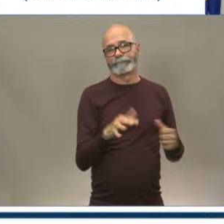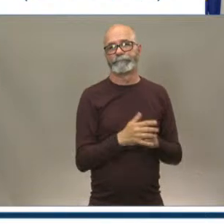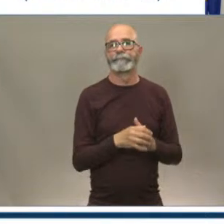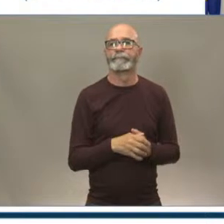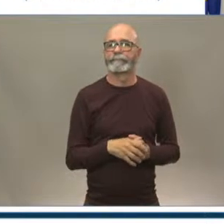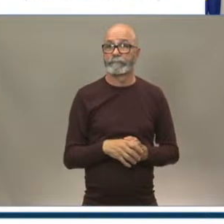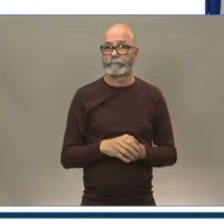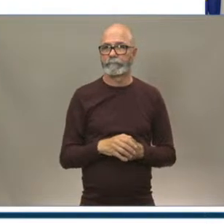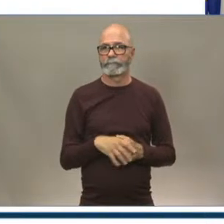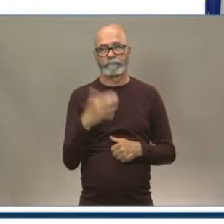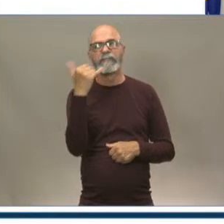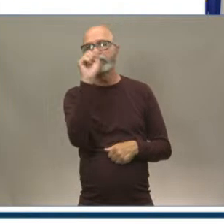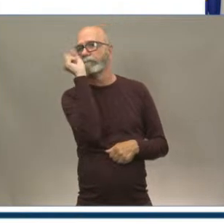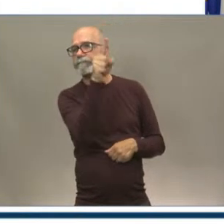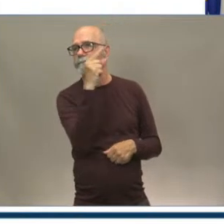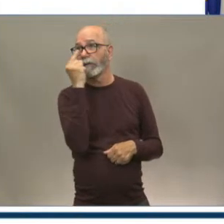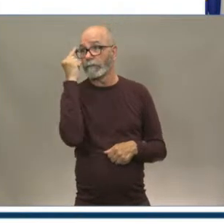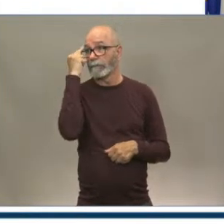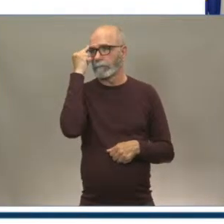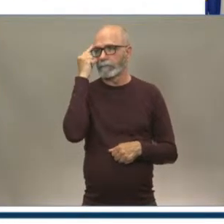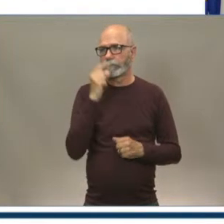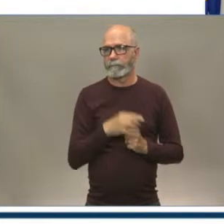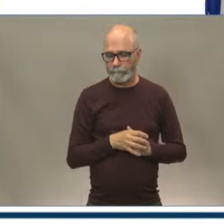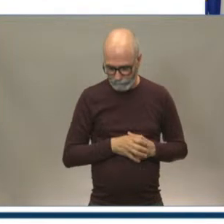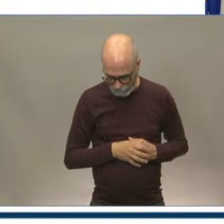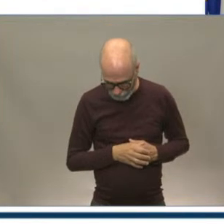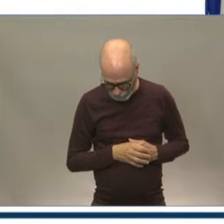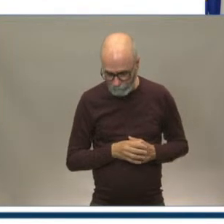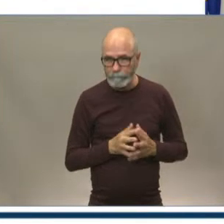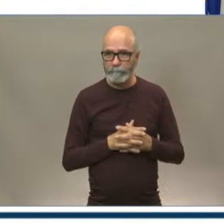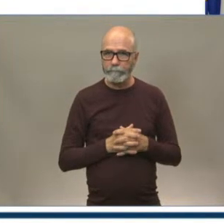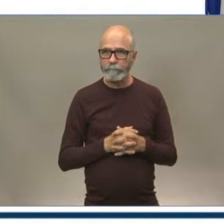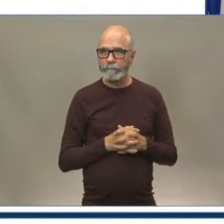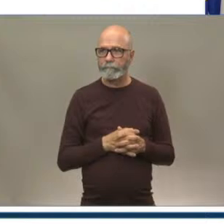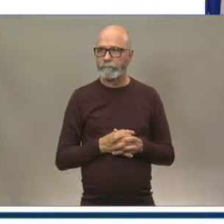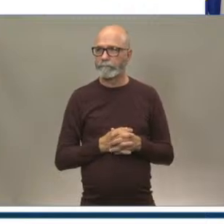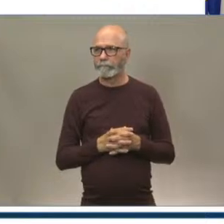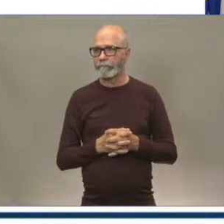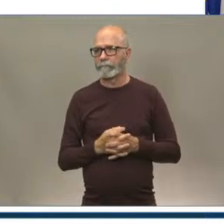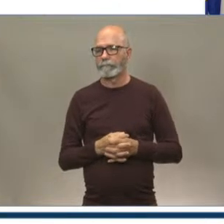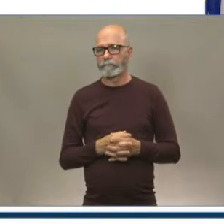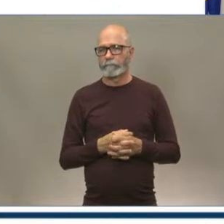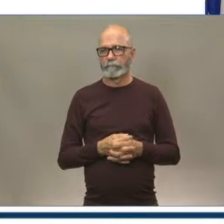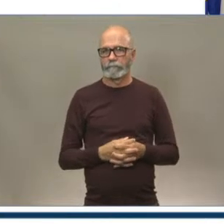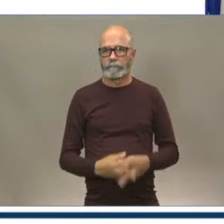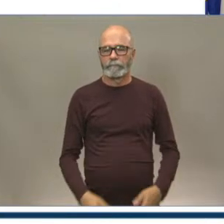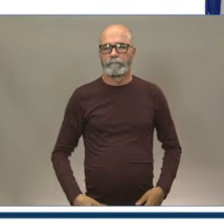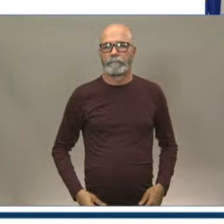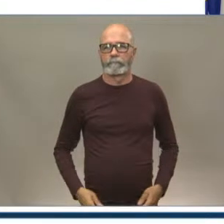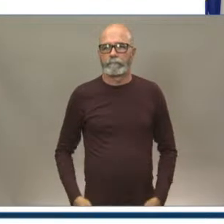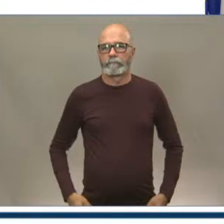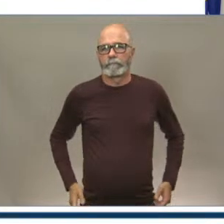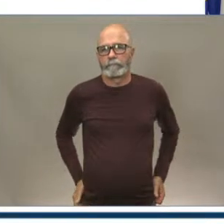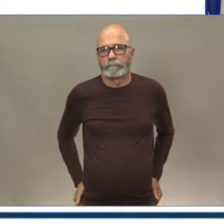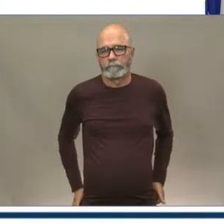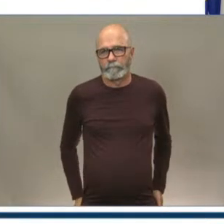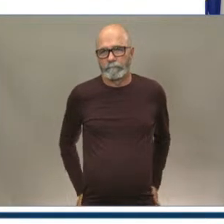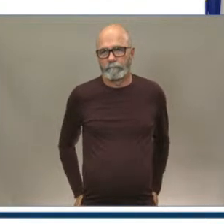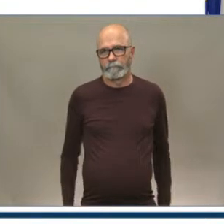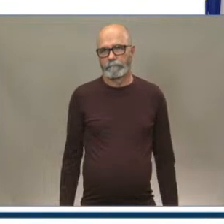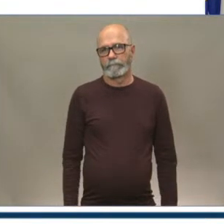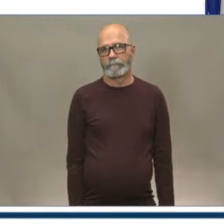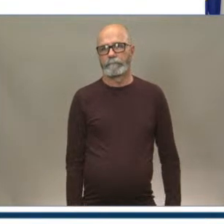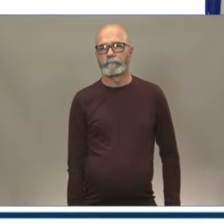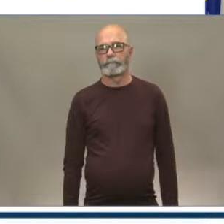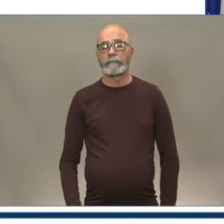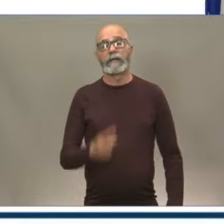I was also wondering, with vaccine appointments fully booked in HRM, you said earlier this week that people can go